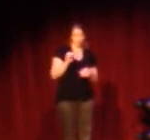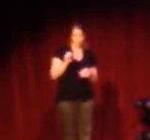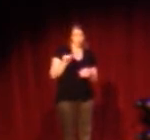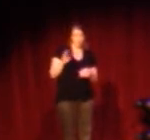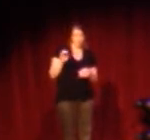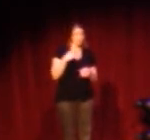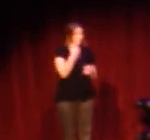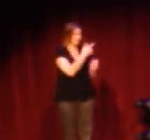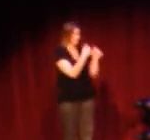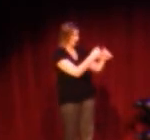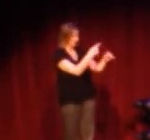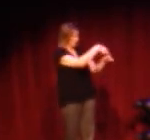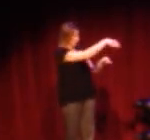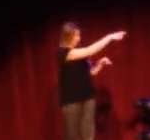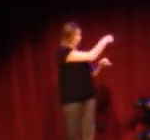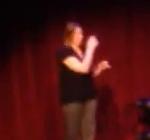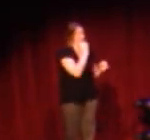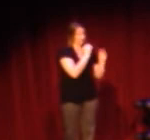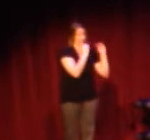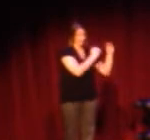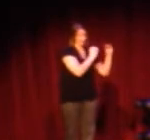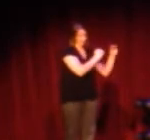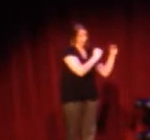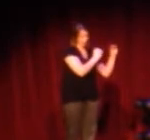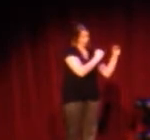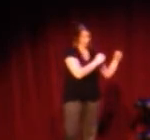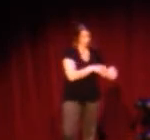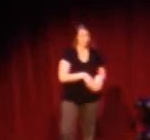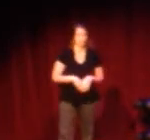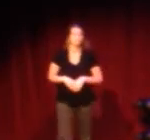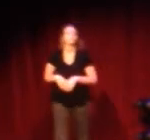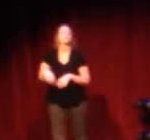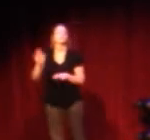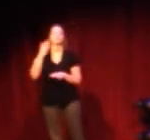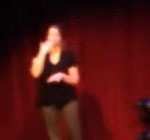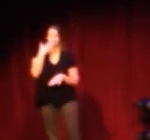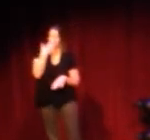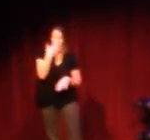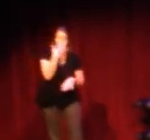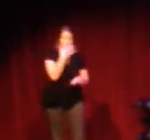go ahead and follow Vince. Follow me upstairs real quick. Follow Vince off. Very good, very